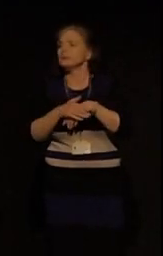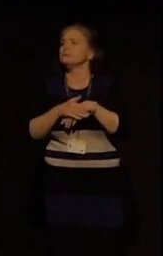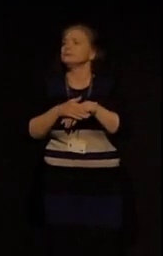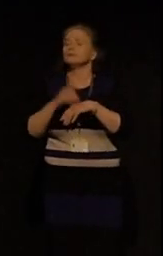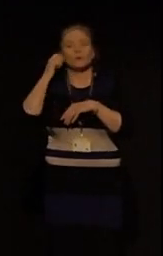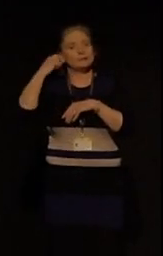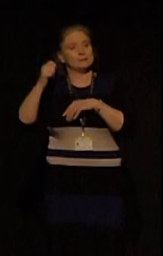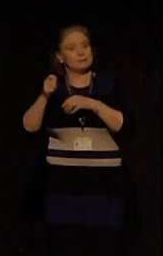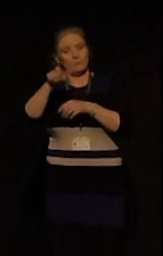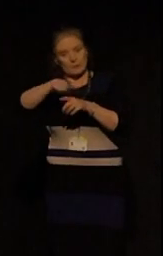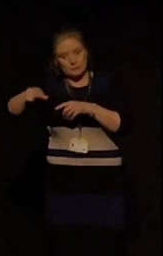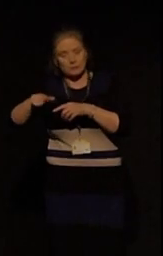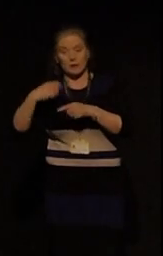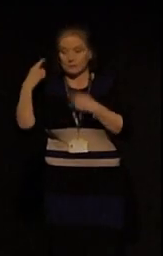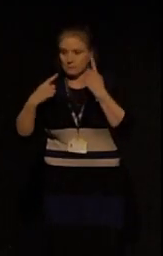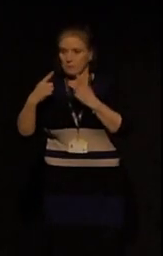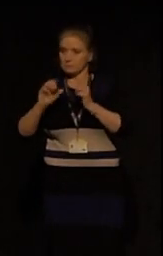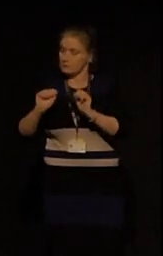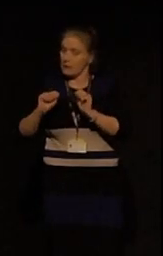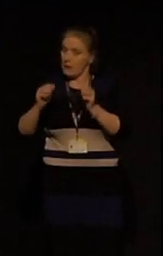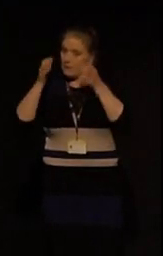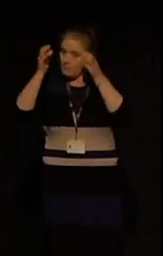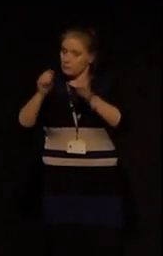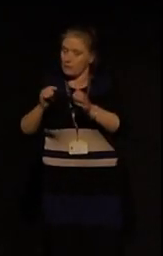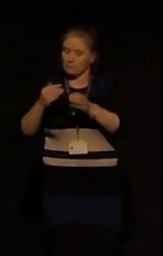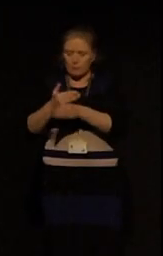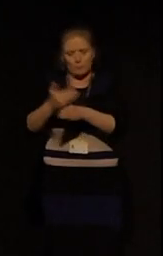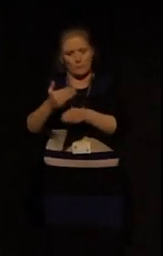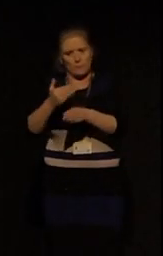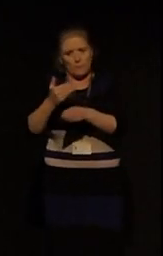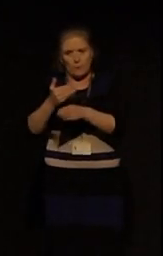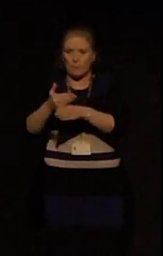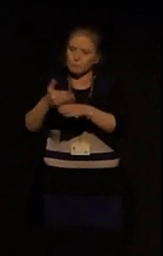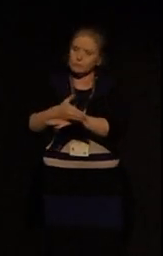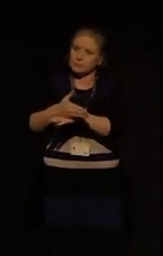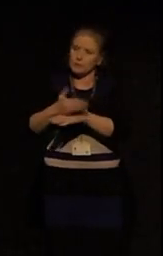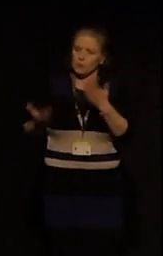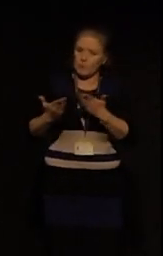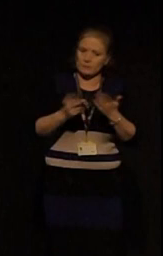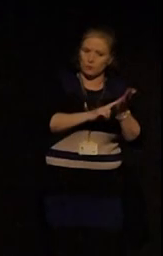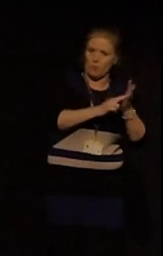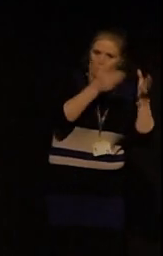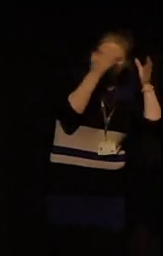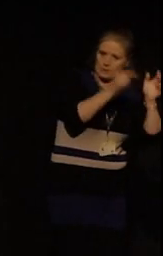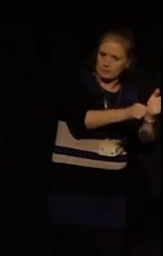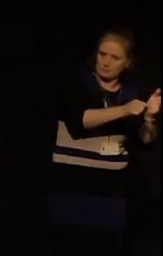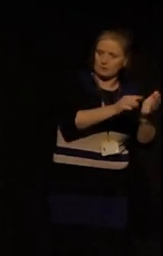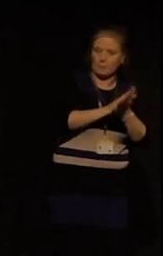patients, when we played the sound, their brains were more active than a normal brain. It's like their brains